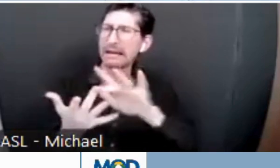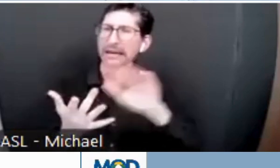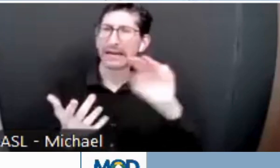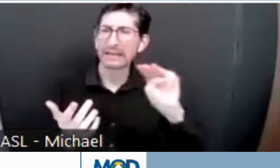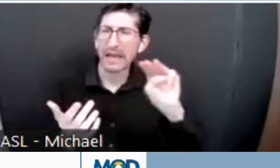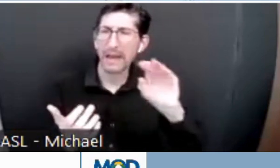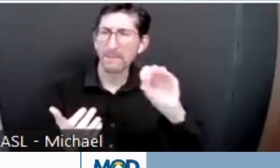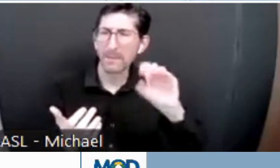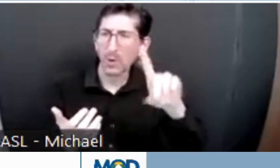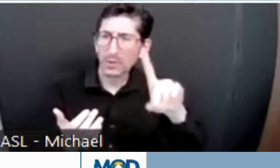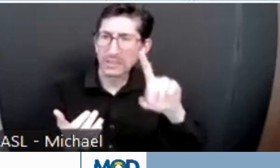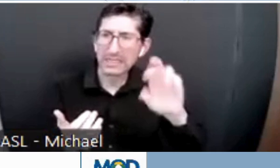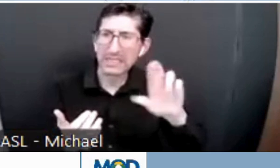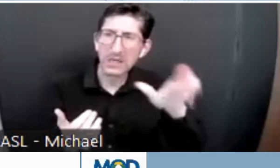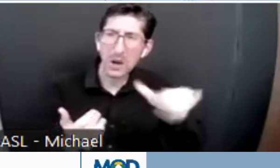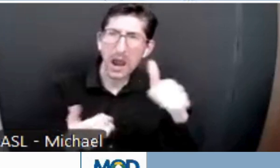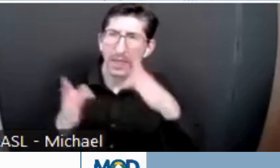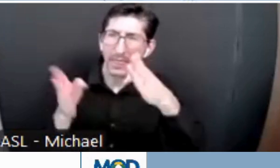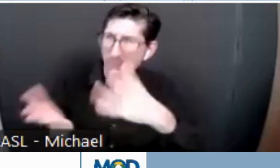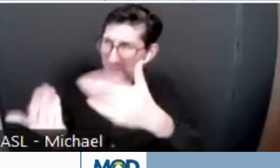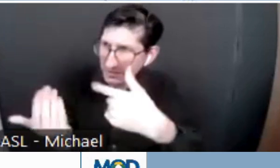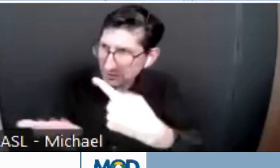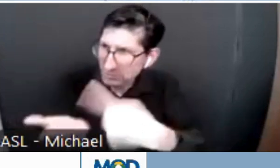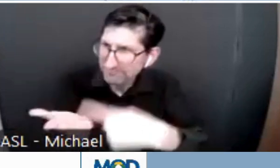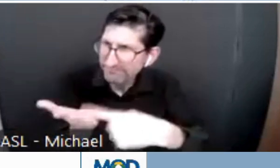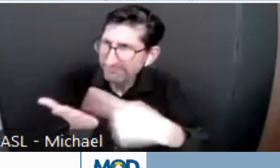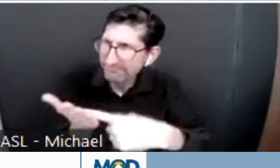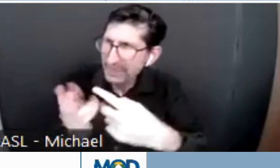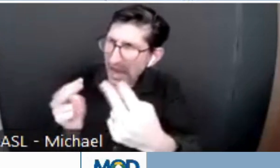party to talk over the situation.